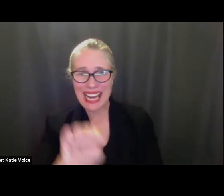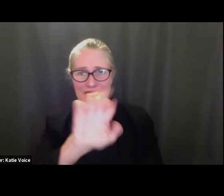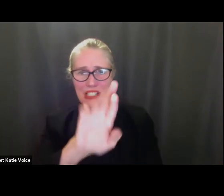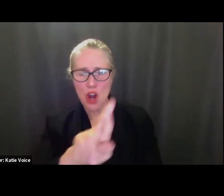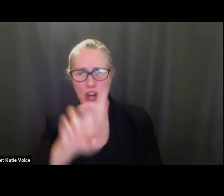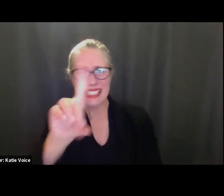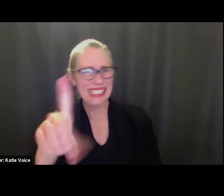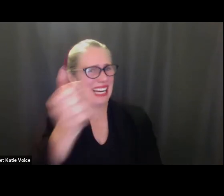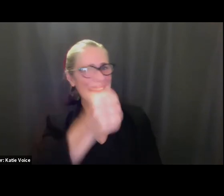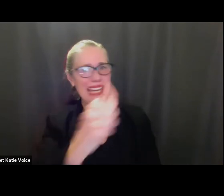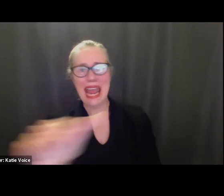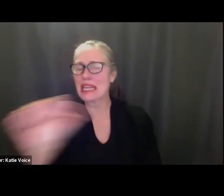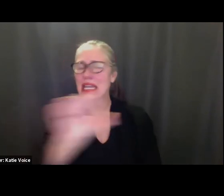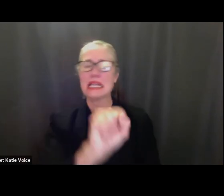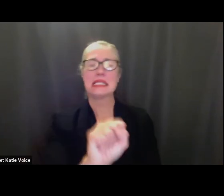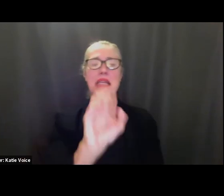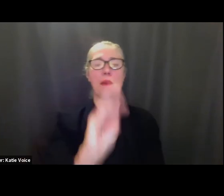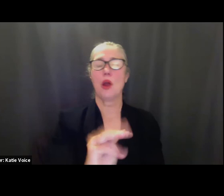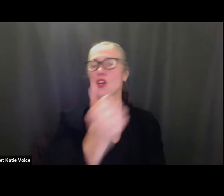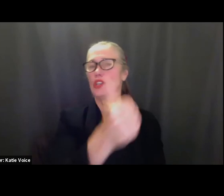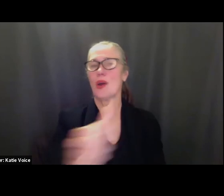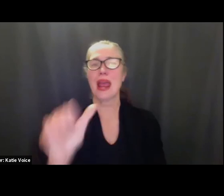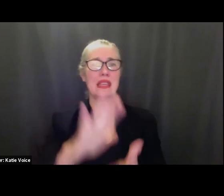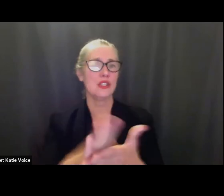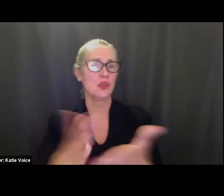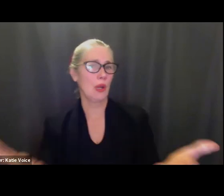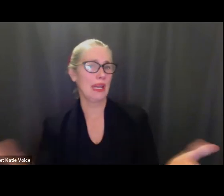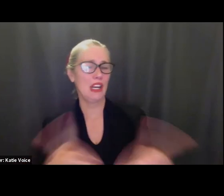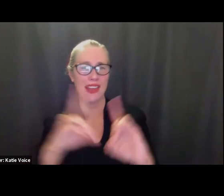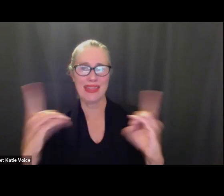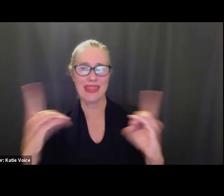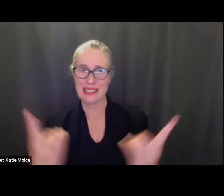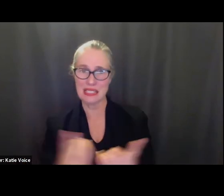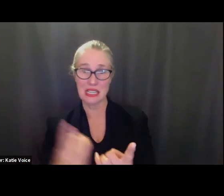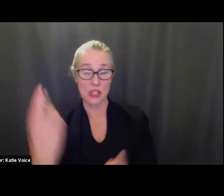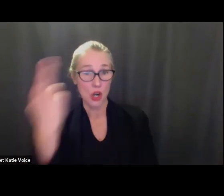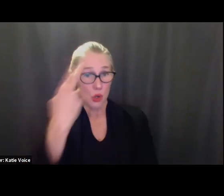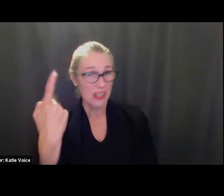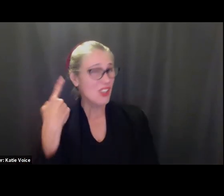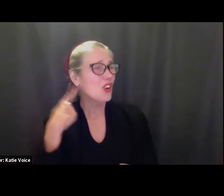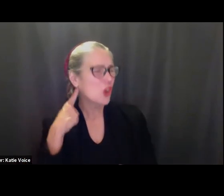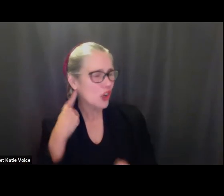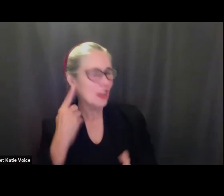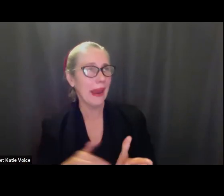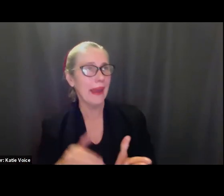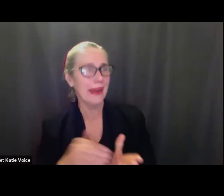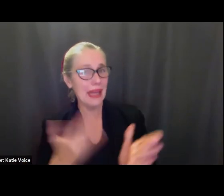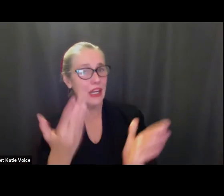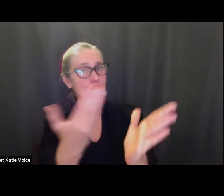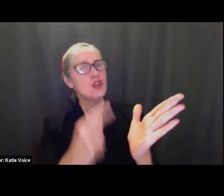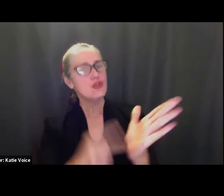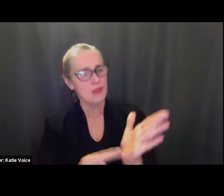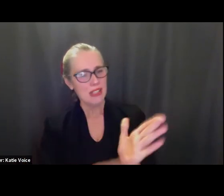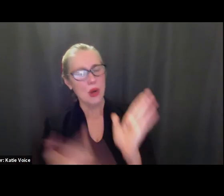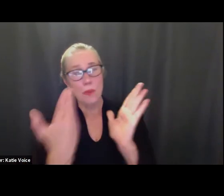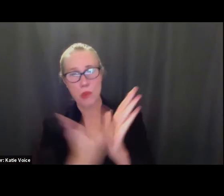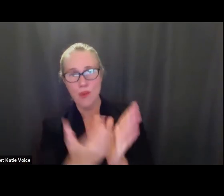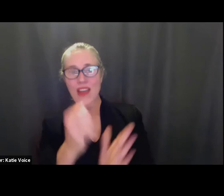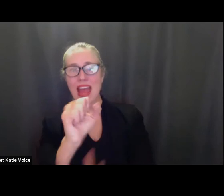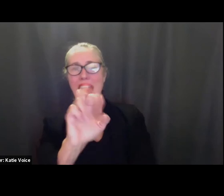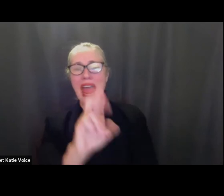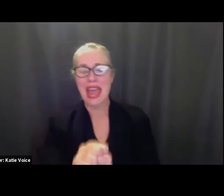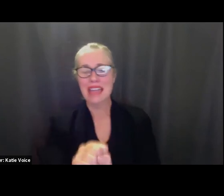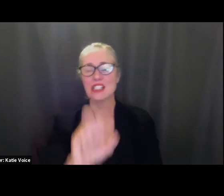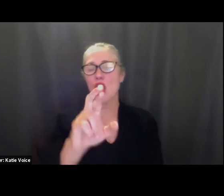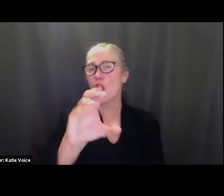or on any other school in our district the research you've heard again and again proves that sros do not keep school